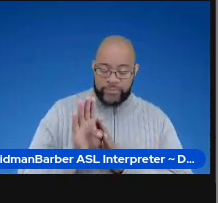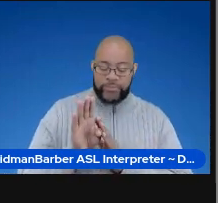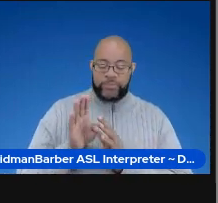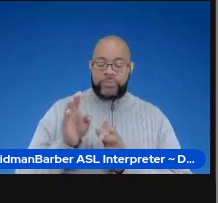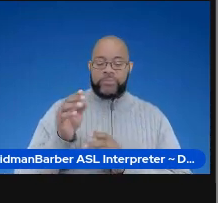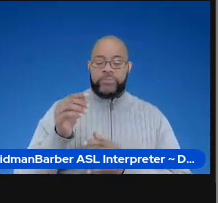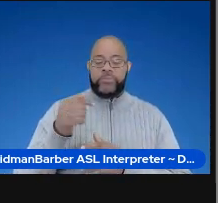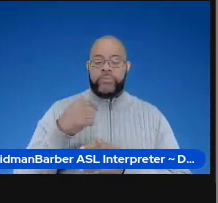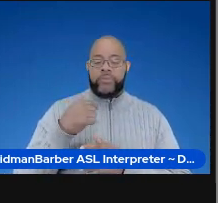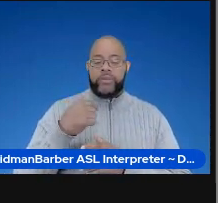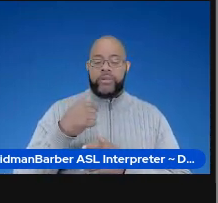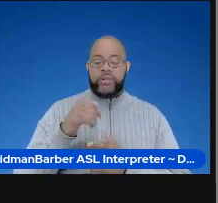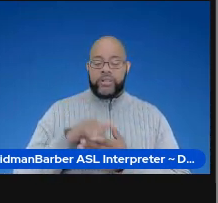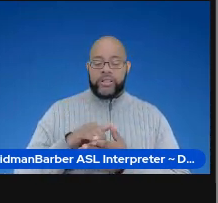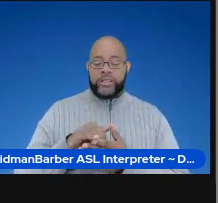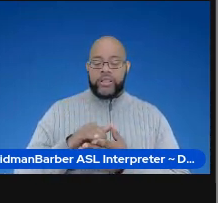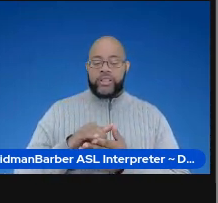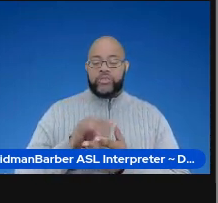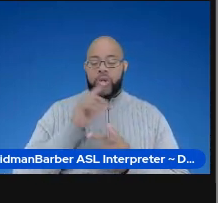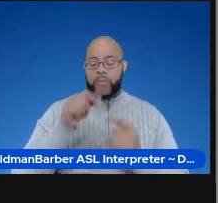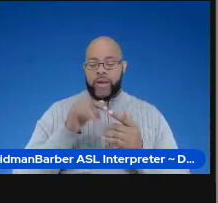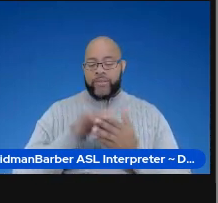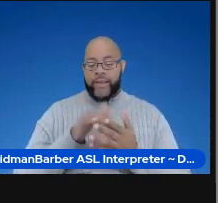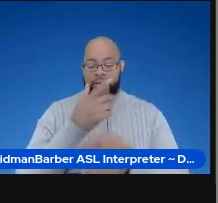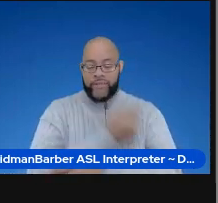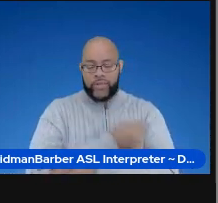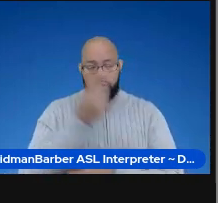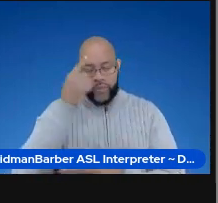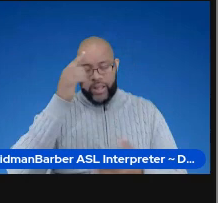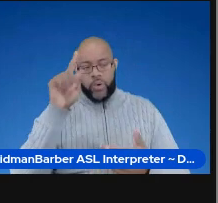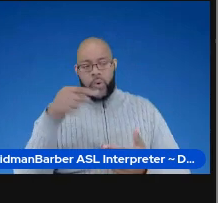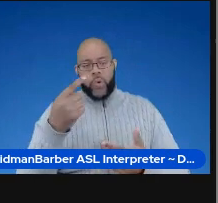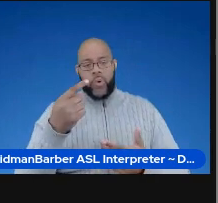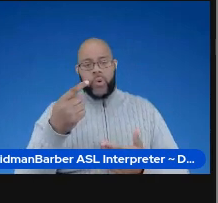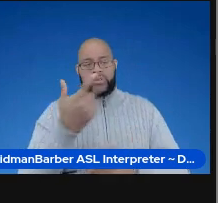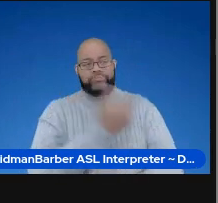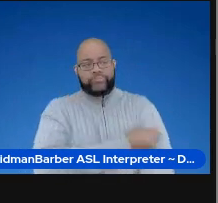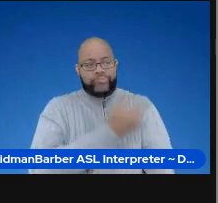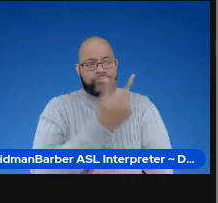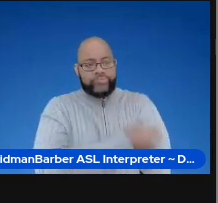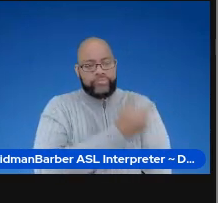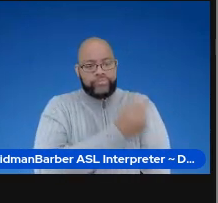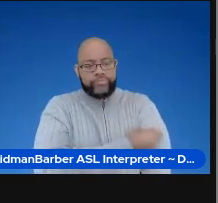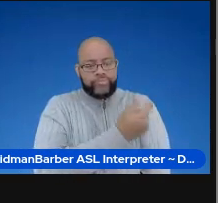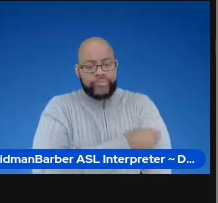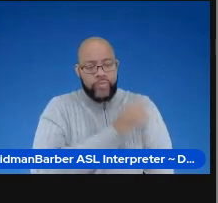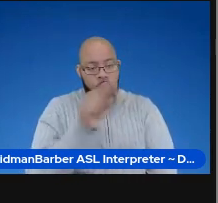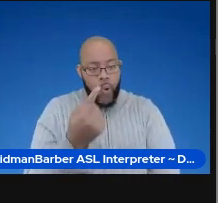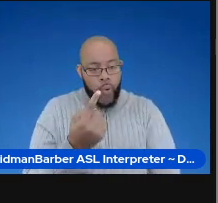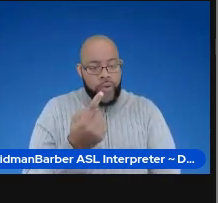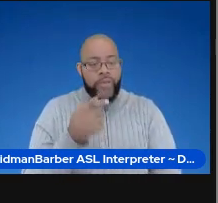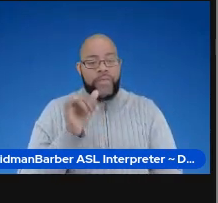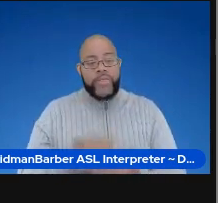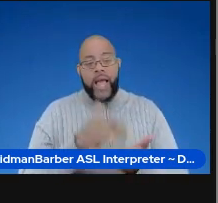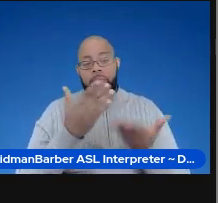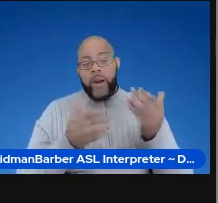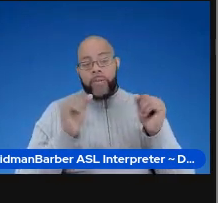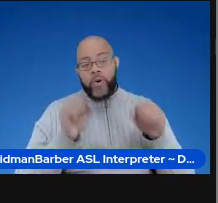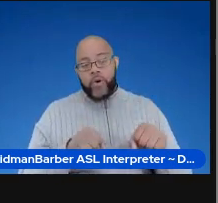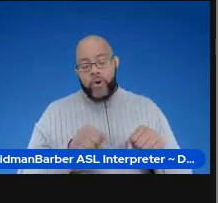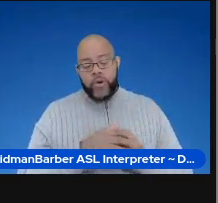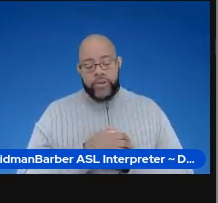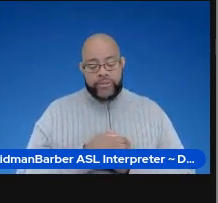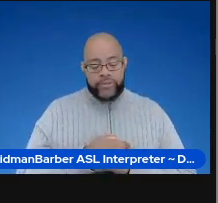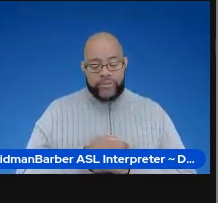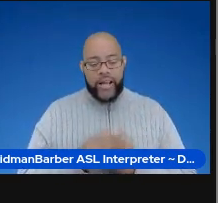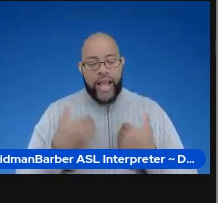delivery has stuck. When you talk of vaccine, all you think about is syringe and needles, and that could probably